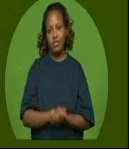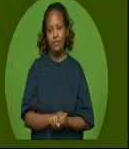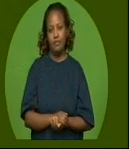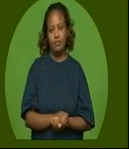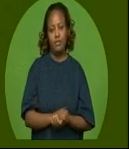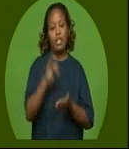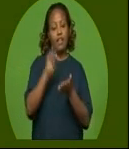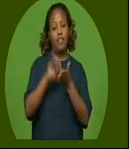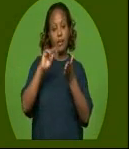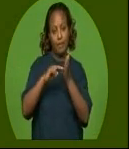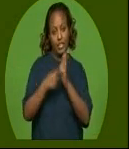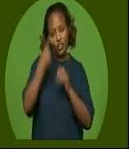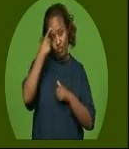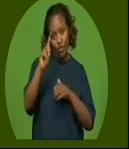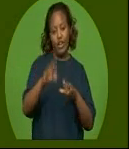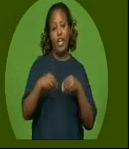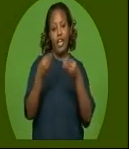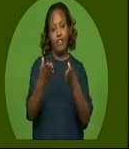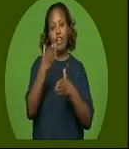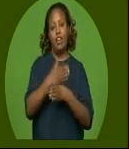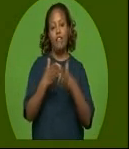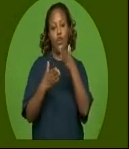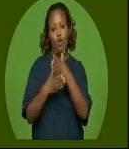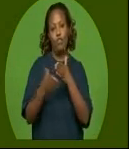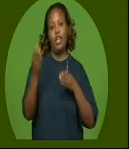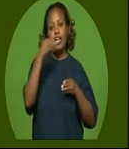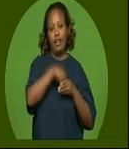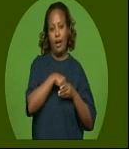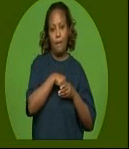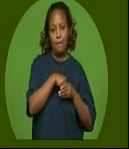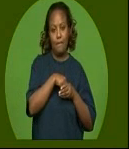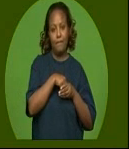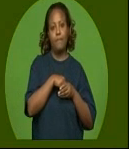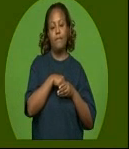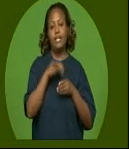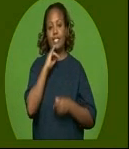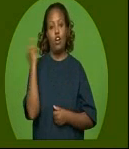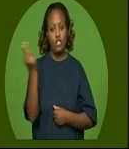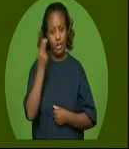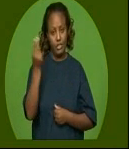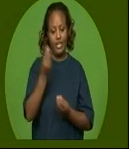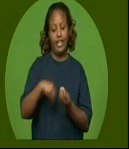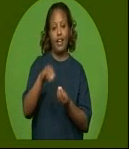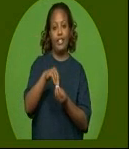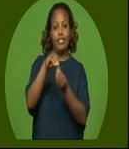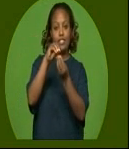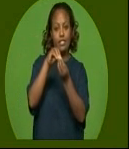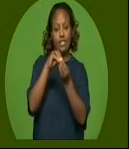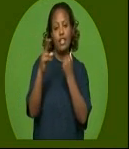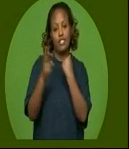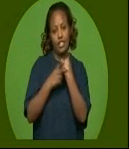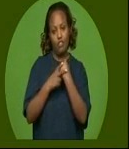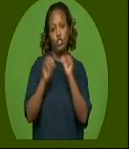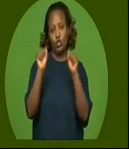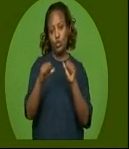other. That means for a given level of income, if consumption